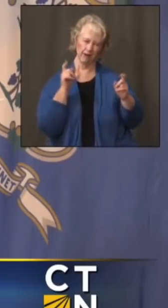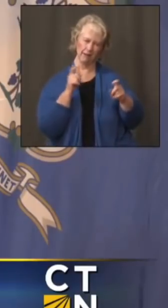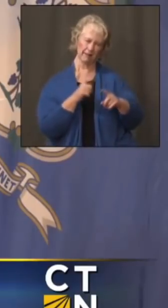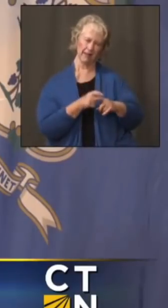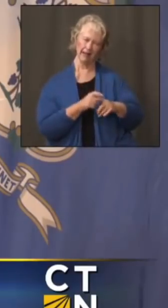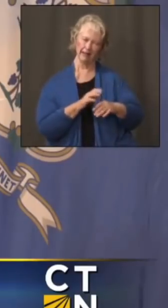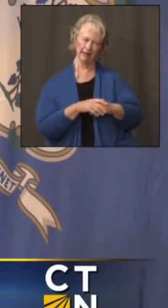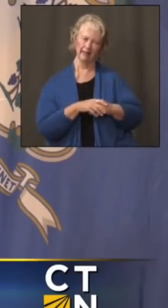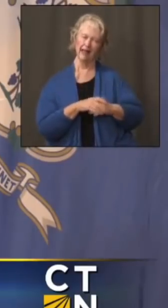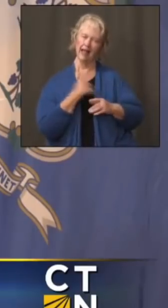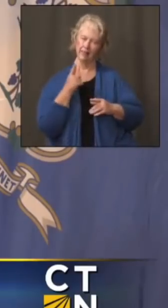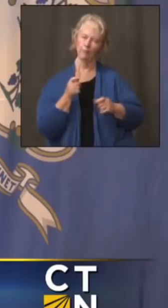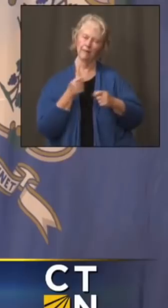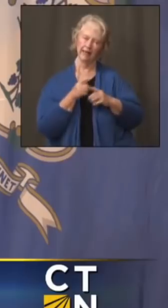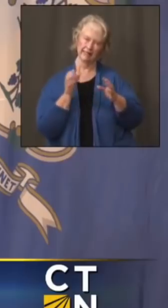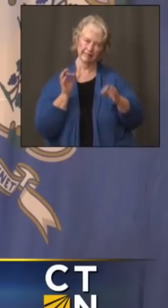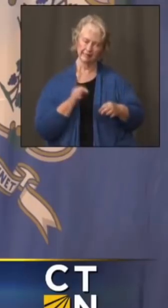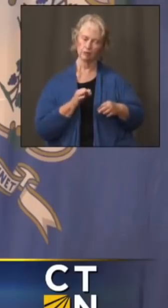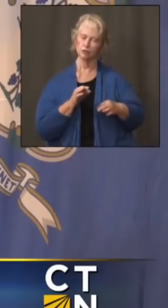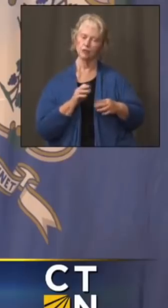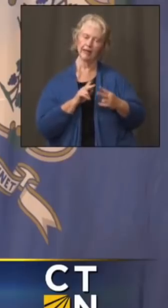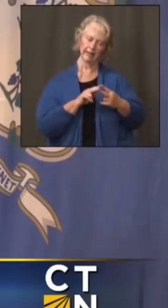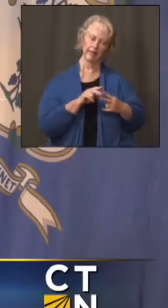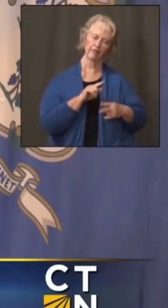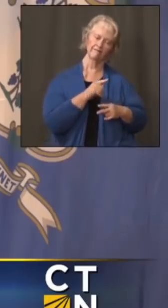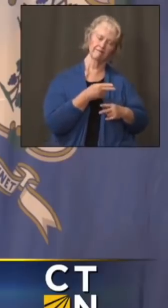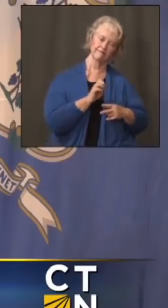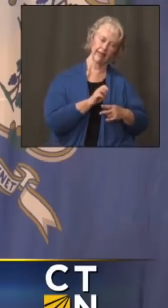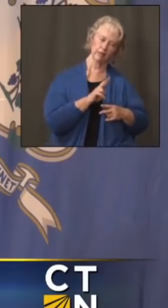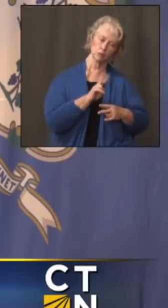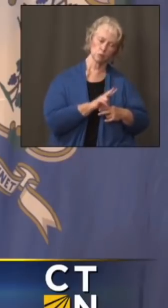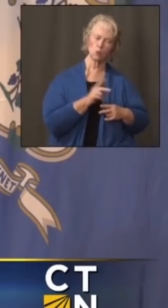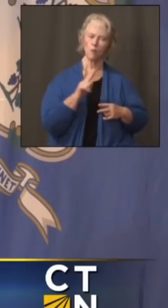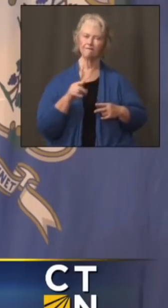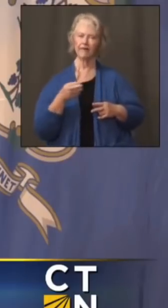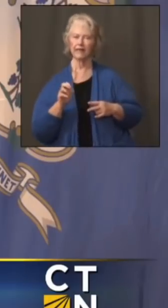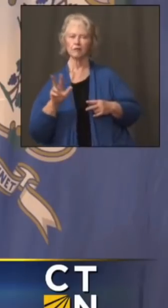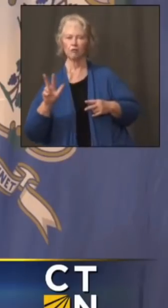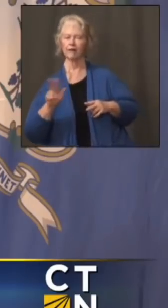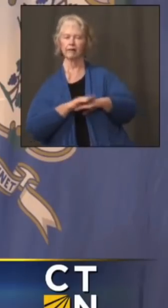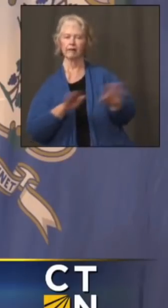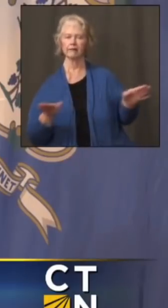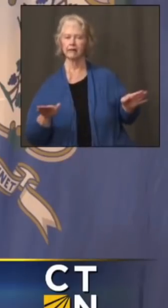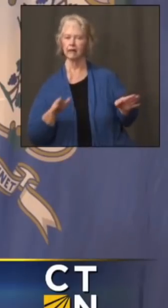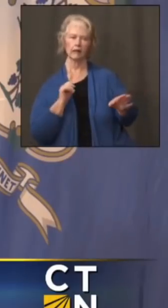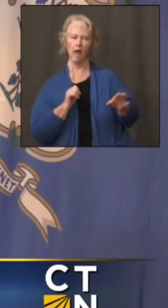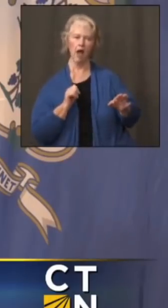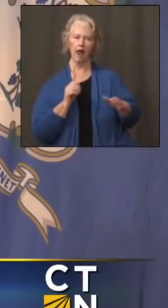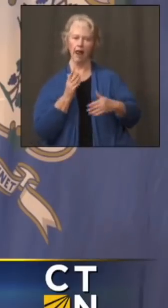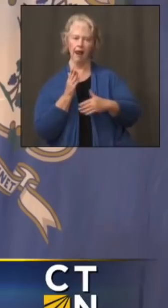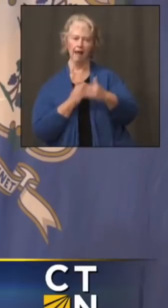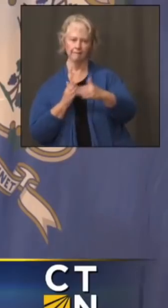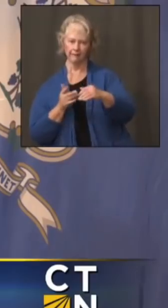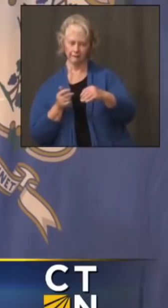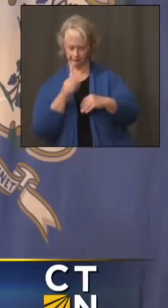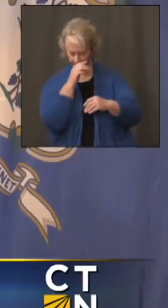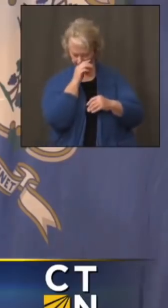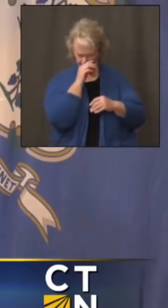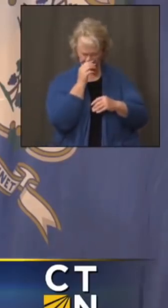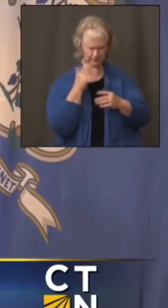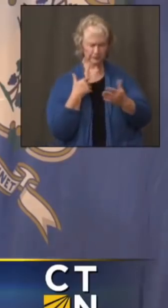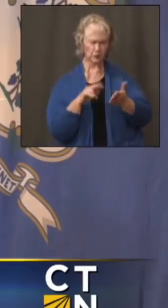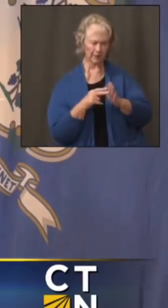want to go to phase 3 or you feel it's the cautious thing to do to stay at phase 2. Well, no, what I'm getting at, I guess, Governor,